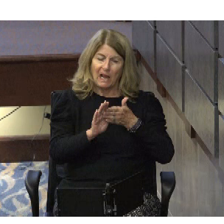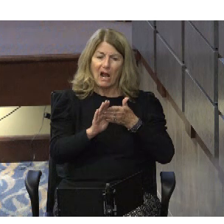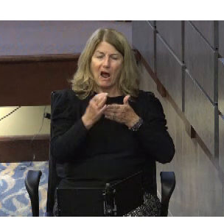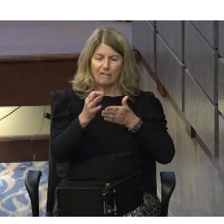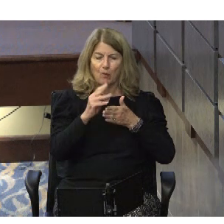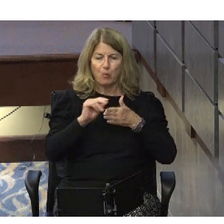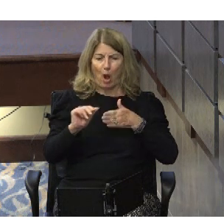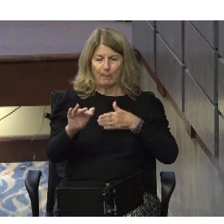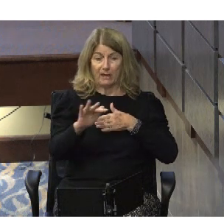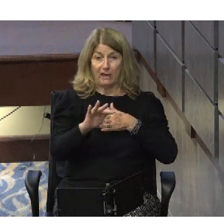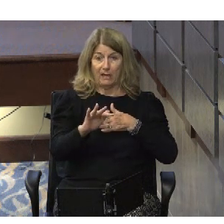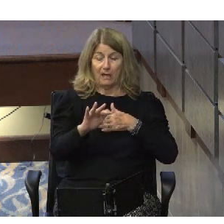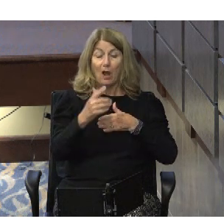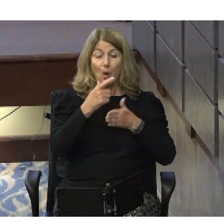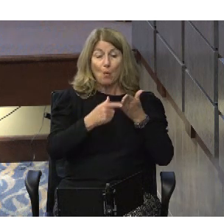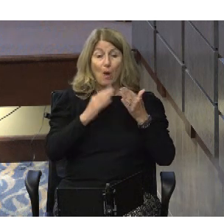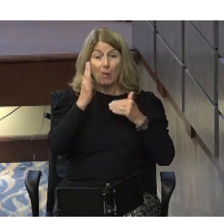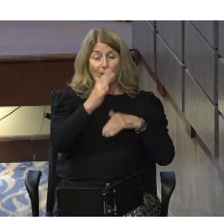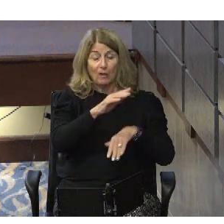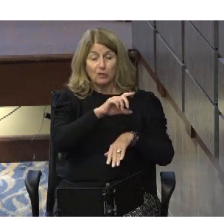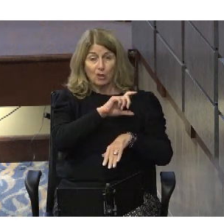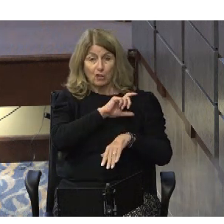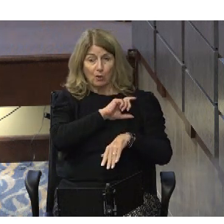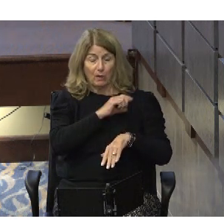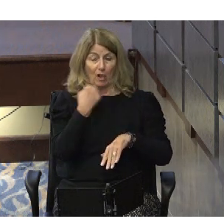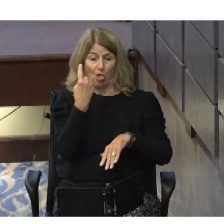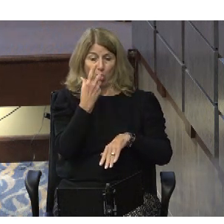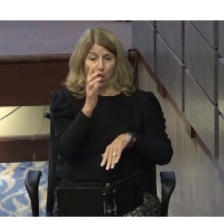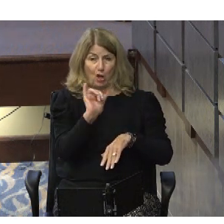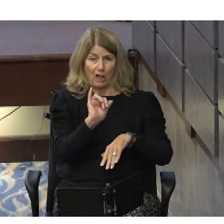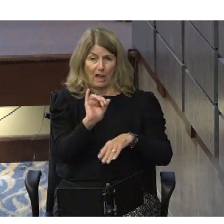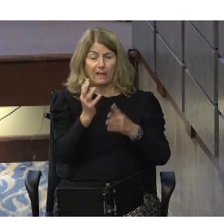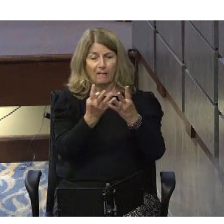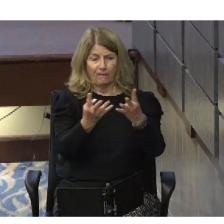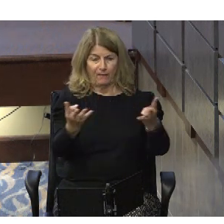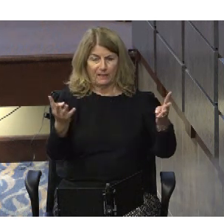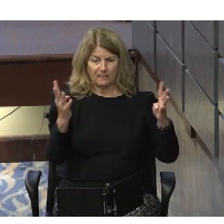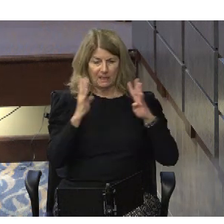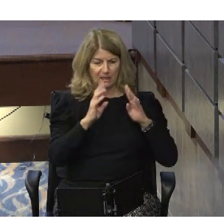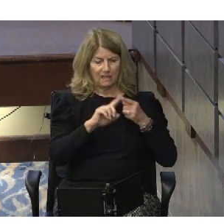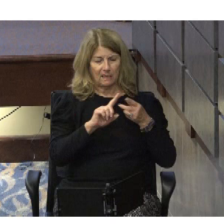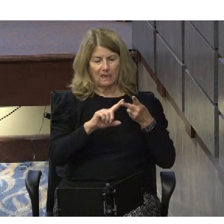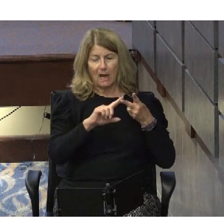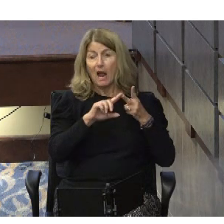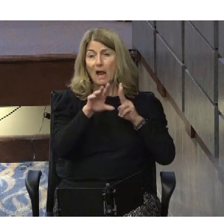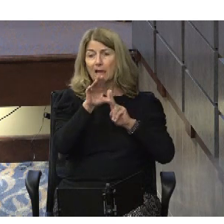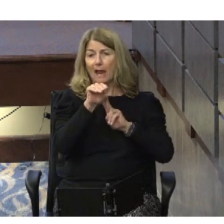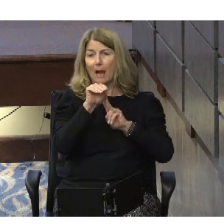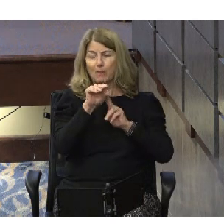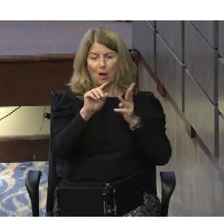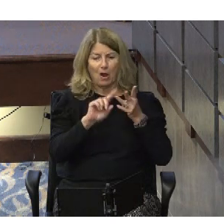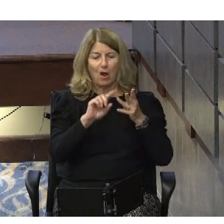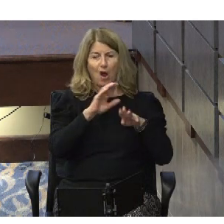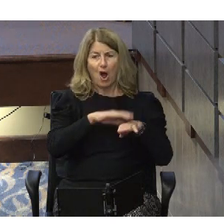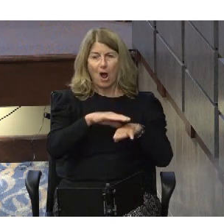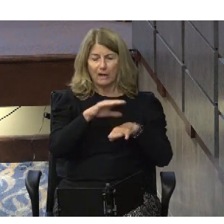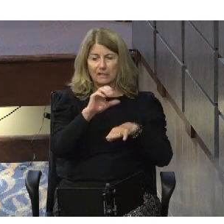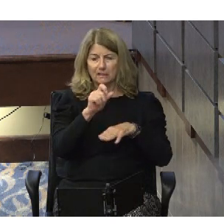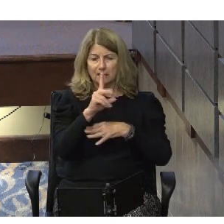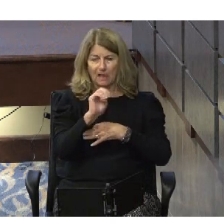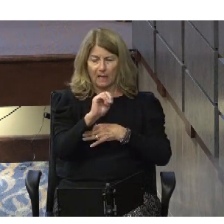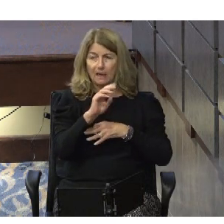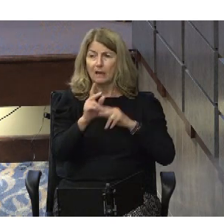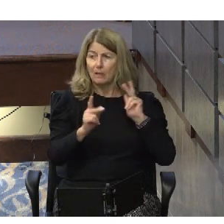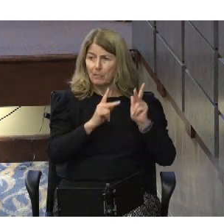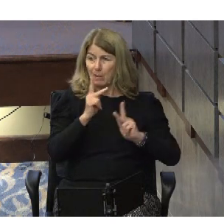properties. What will security look like? Perimeter fencing, cameras, on-site personnel at all times, including 20%